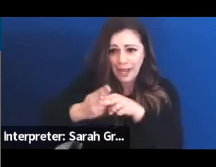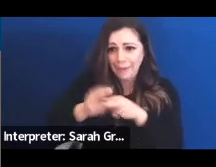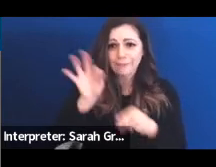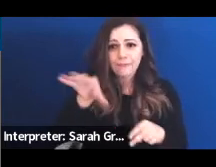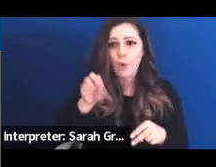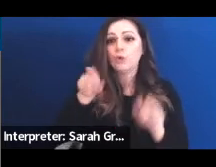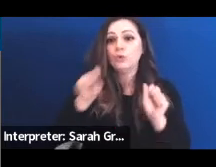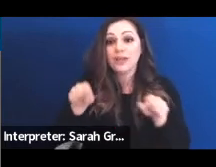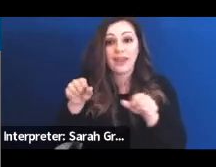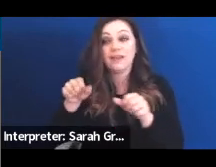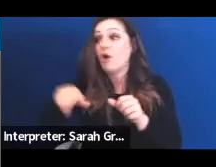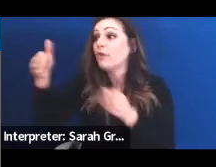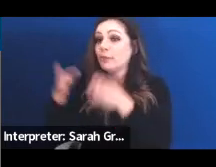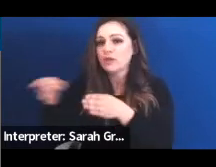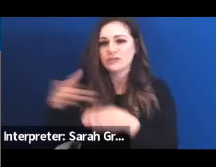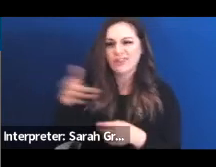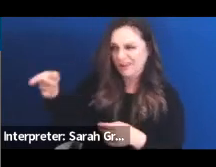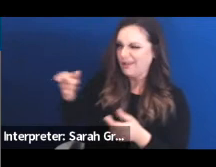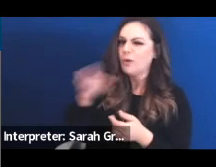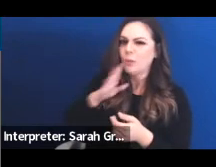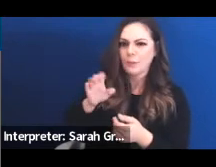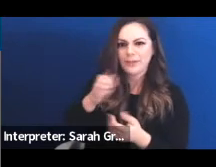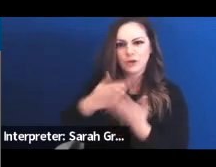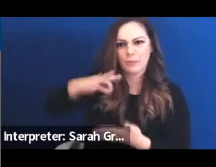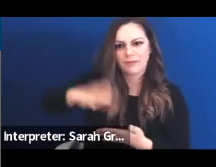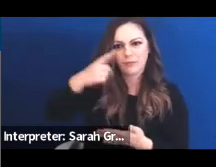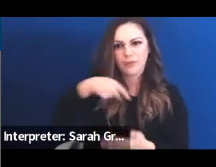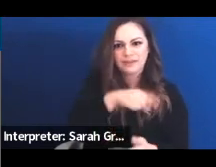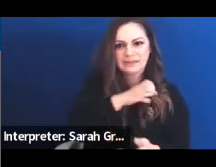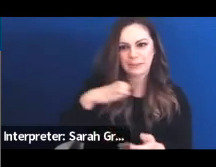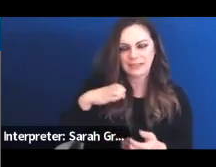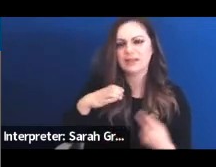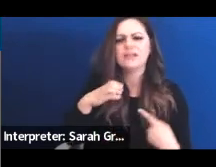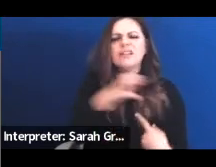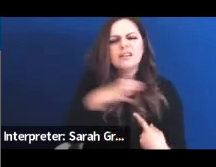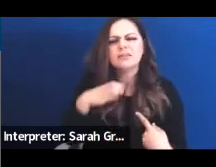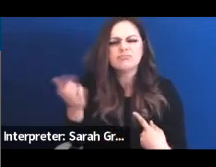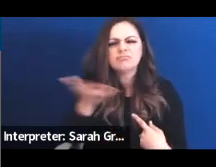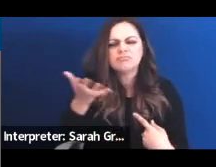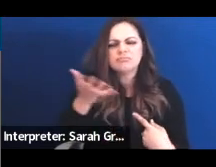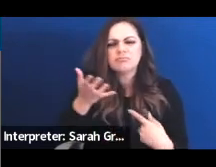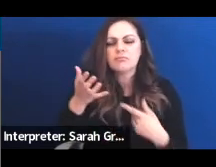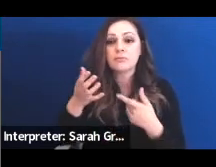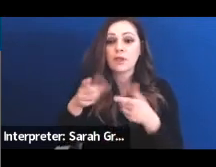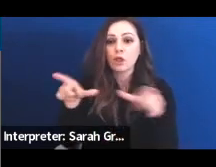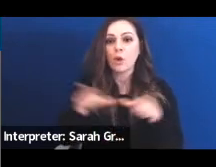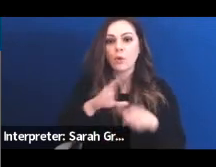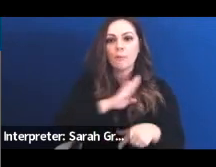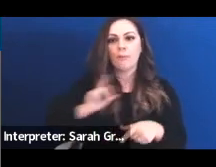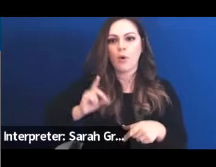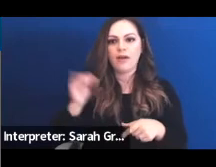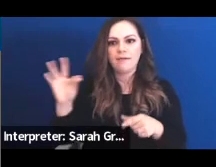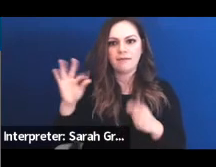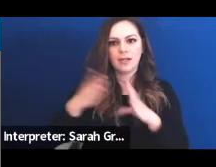else that you think might be good for the committee. And the committee is a board of local community leaders, and they will represent the voices